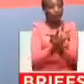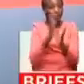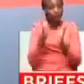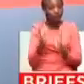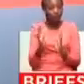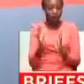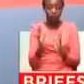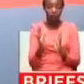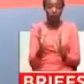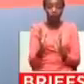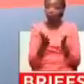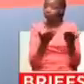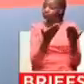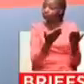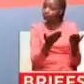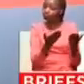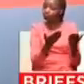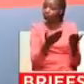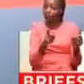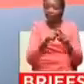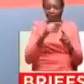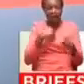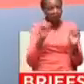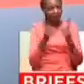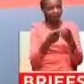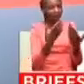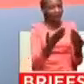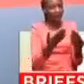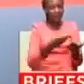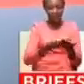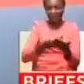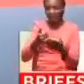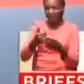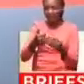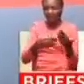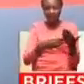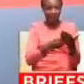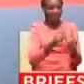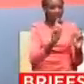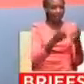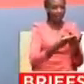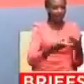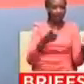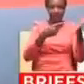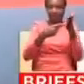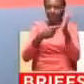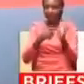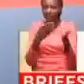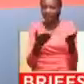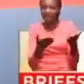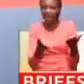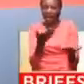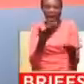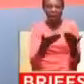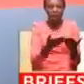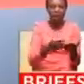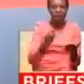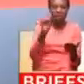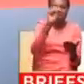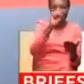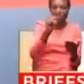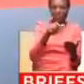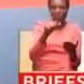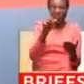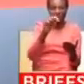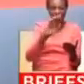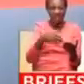in his shop. Candles. I saw candles with different pictures of saints, Saint Peter and Saint Paul and Saint Mary and all of